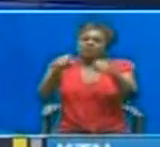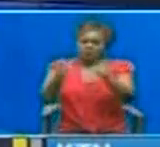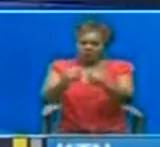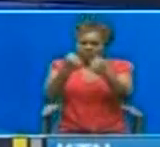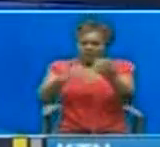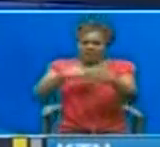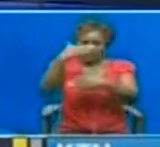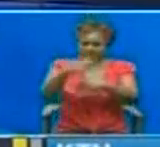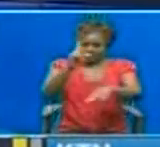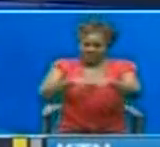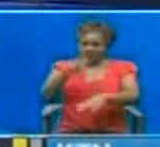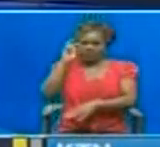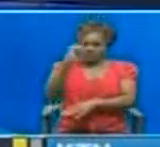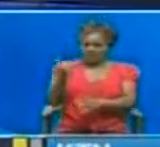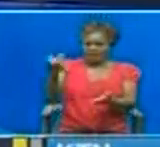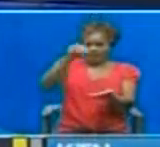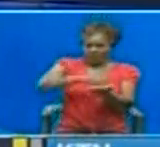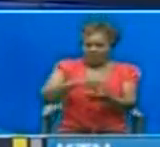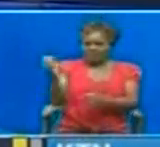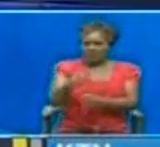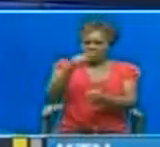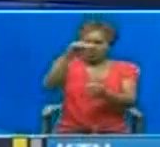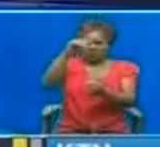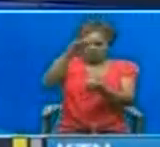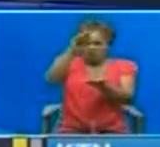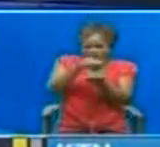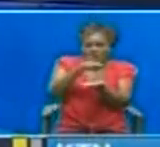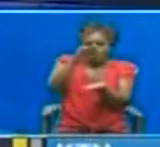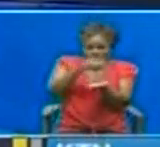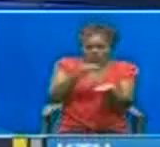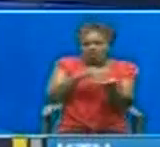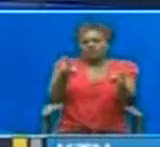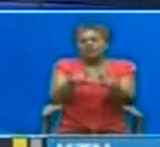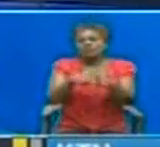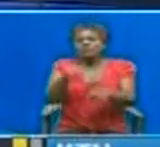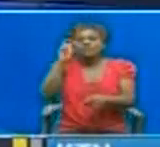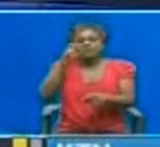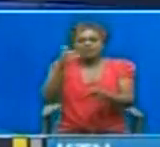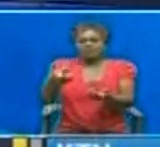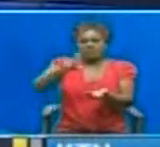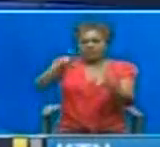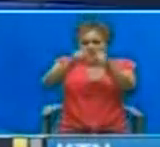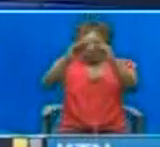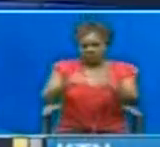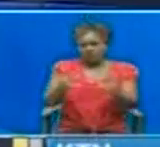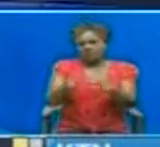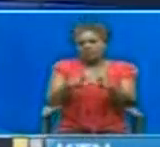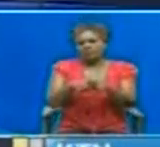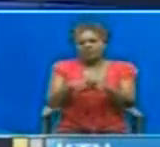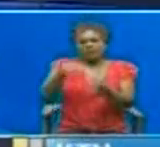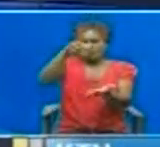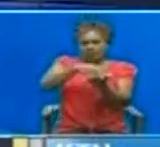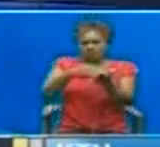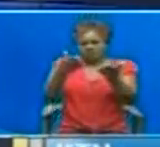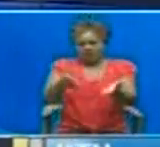that next month, when you look at these figures, this one will have gone especially low, and we're also hoping to see this one decrease as well. And so that's where we stand at the